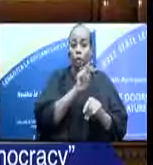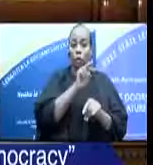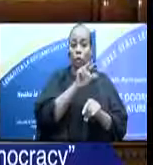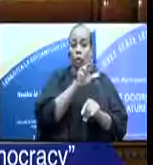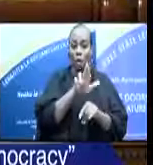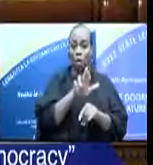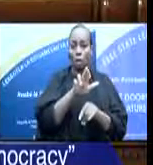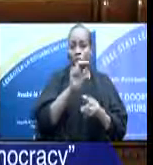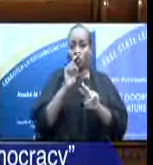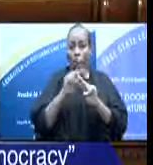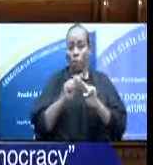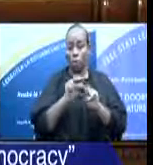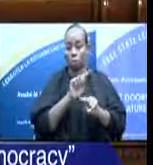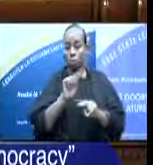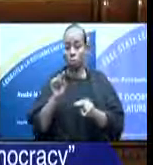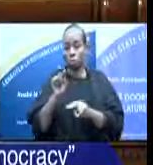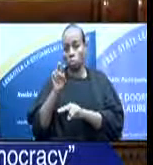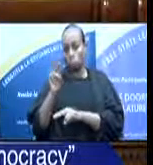March 2022.